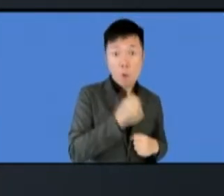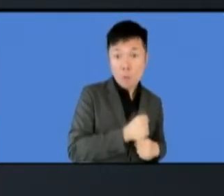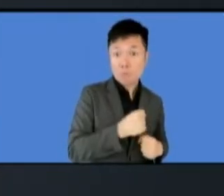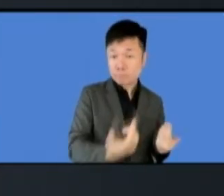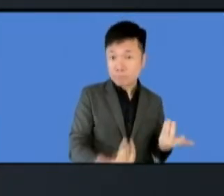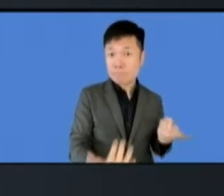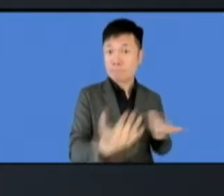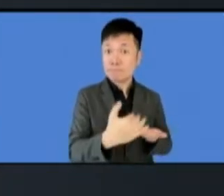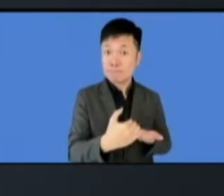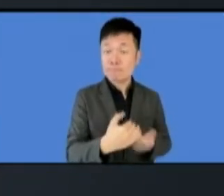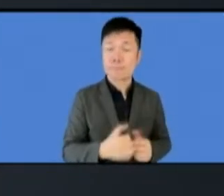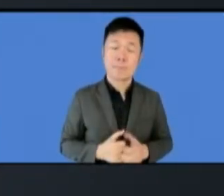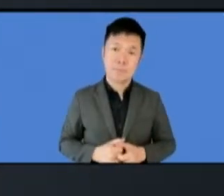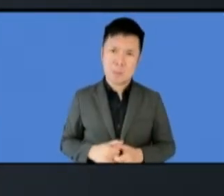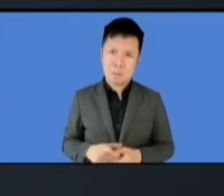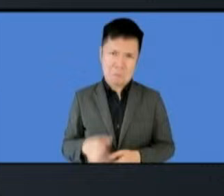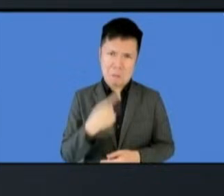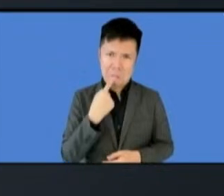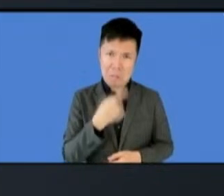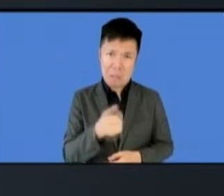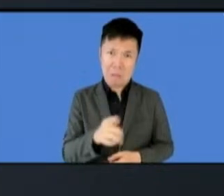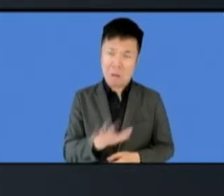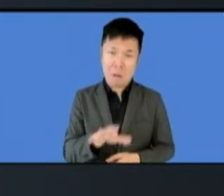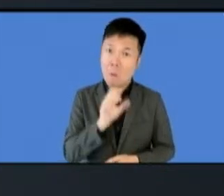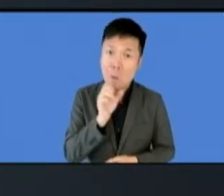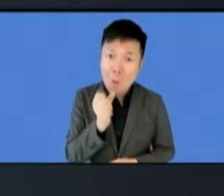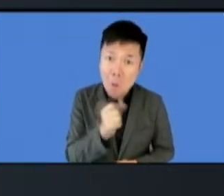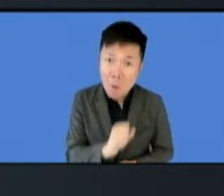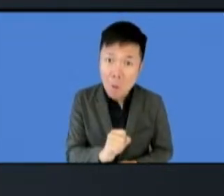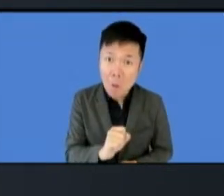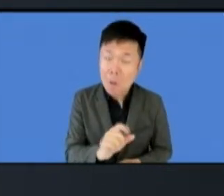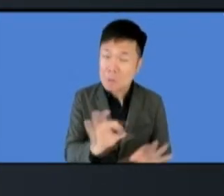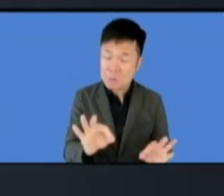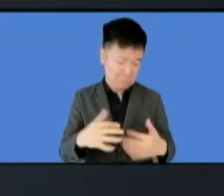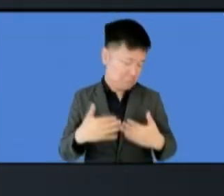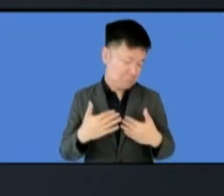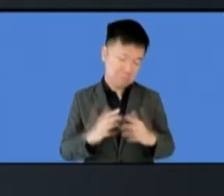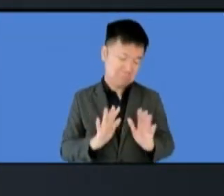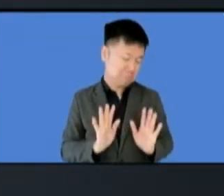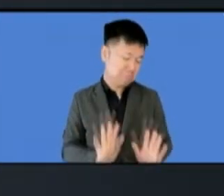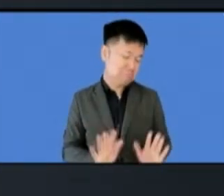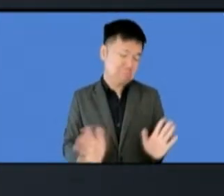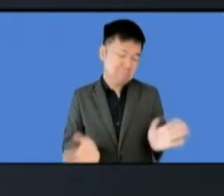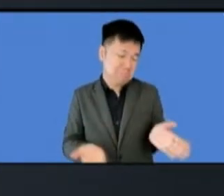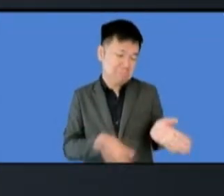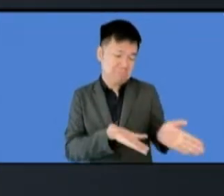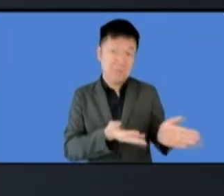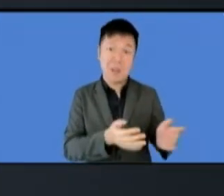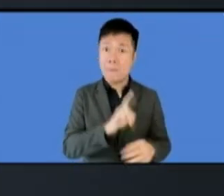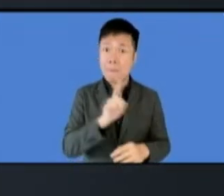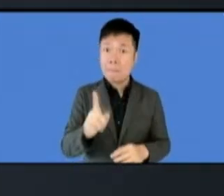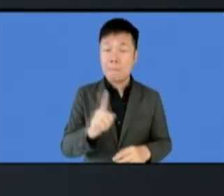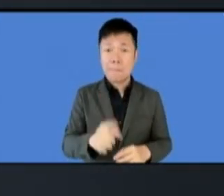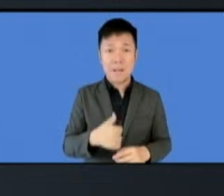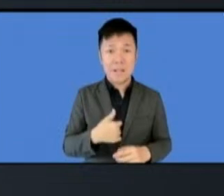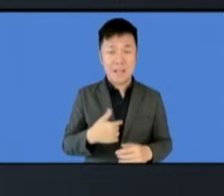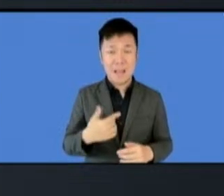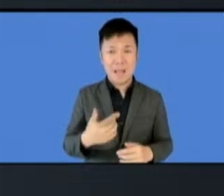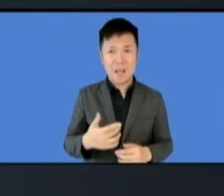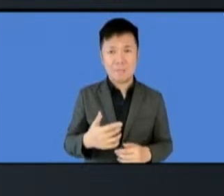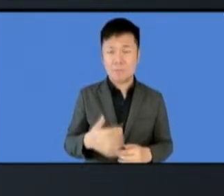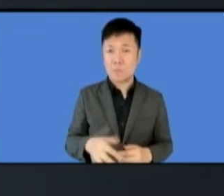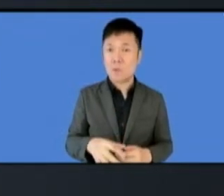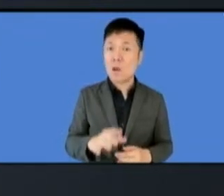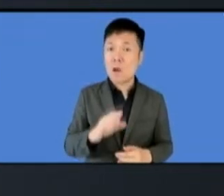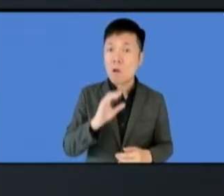cannot say, okay, only old people deserve a healthy aging. We know that aging actually starts not from 60,